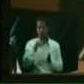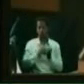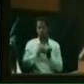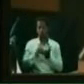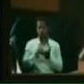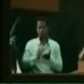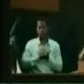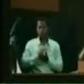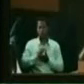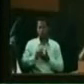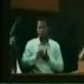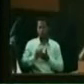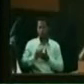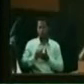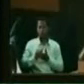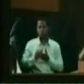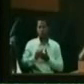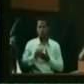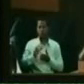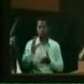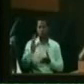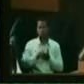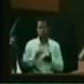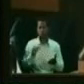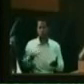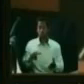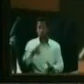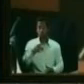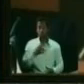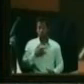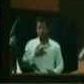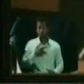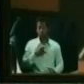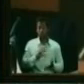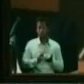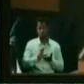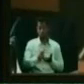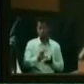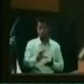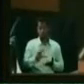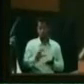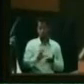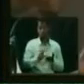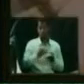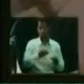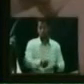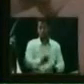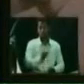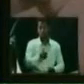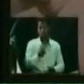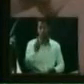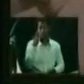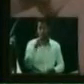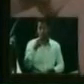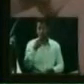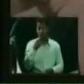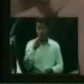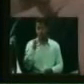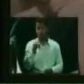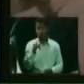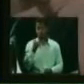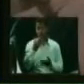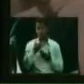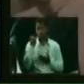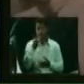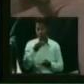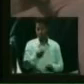in the administration, do you feel this is a wise spending of taxpayers' money? I'm sorry, Commissioner, do I believe what